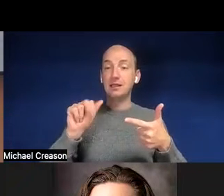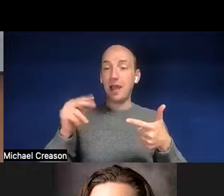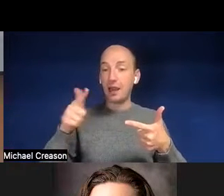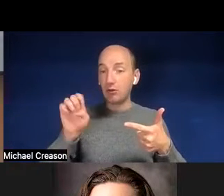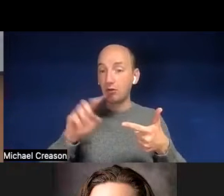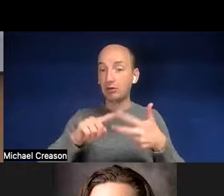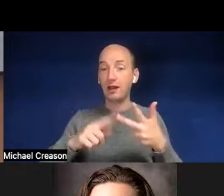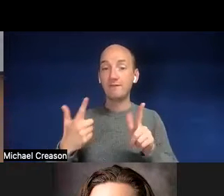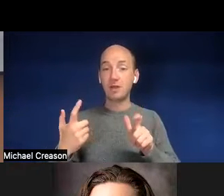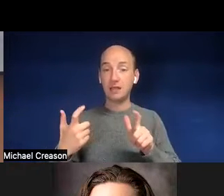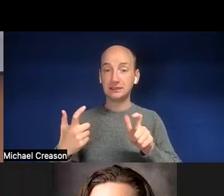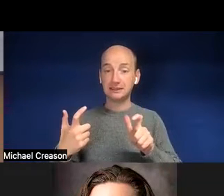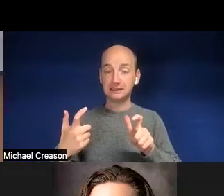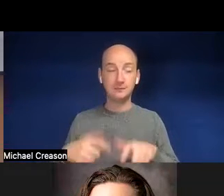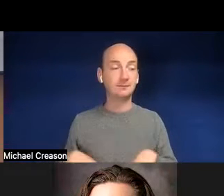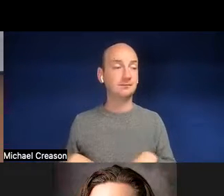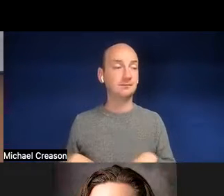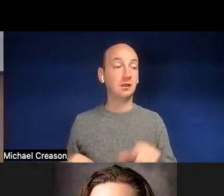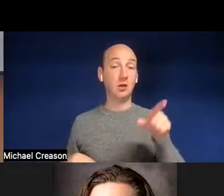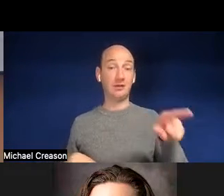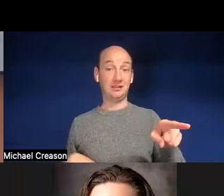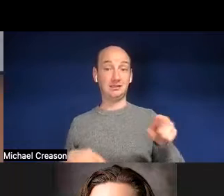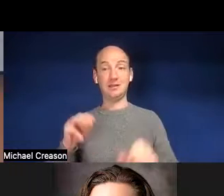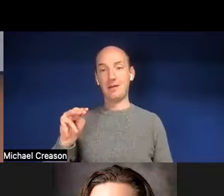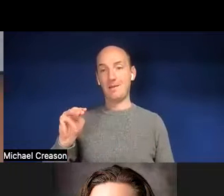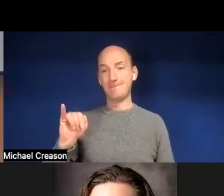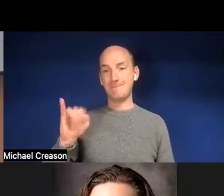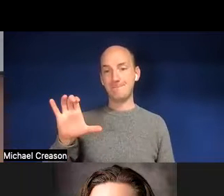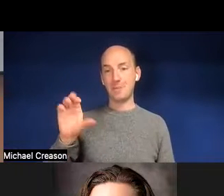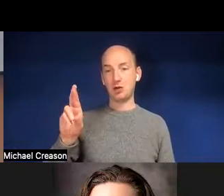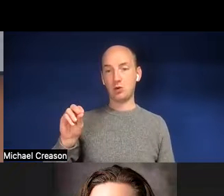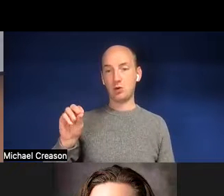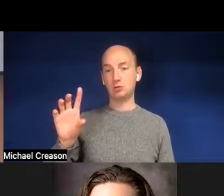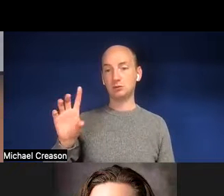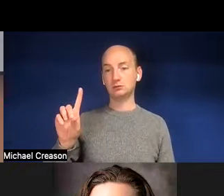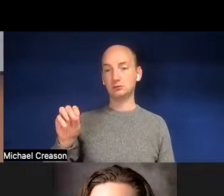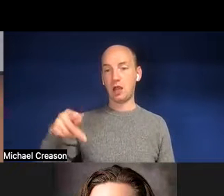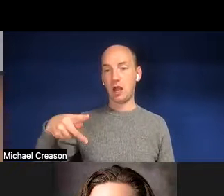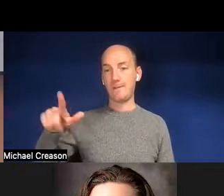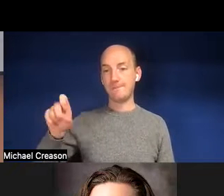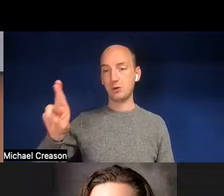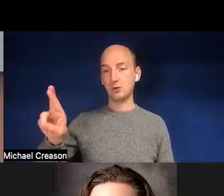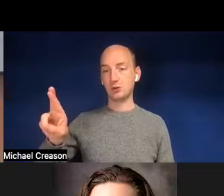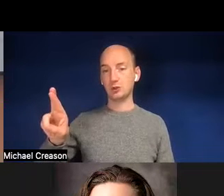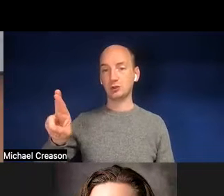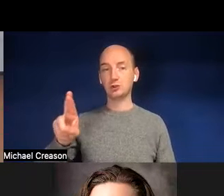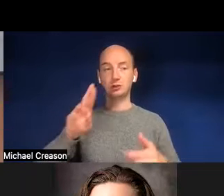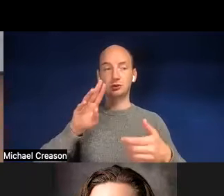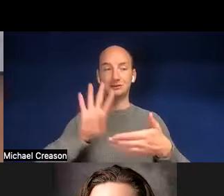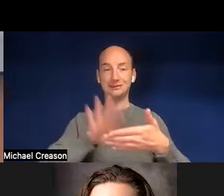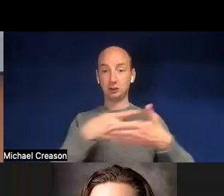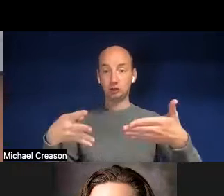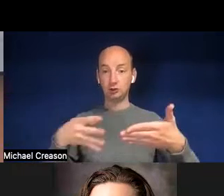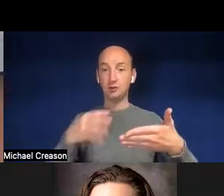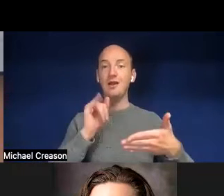showing on this screen is what's known as a microdoppler signature. And it shows you how the velocity varies